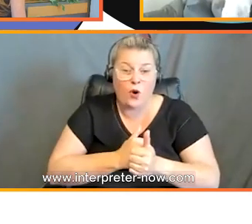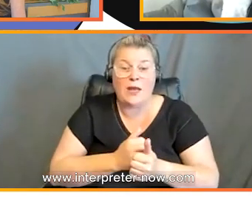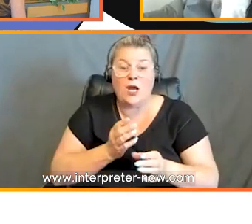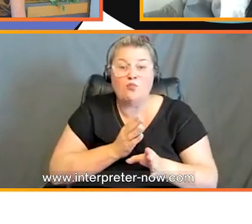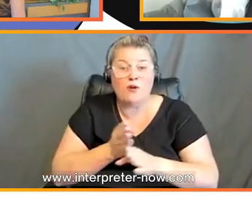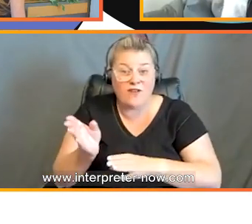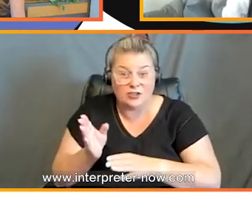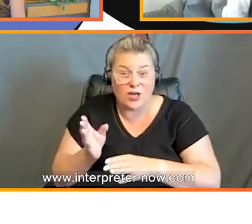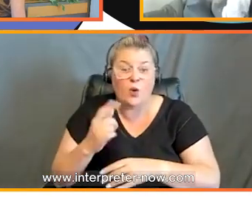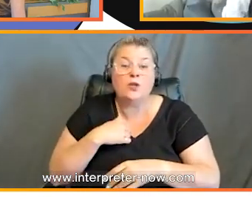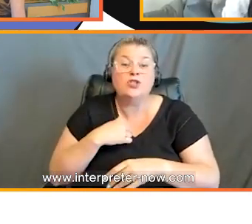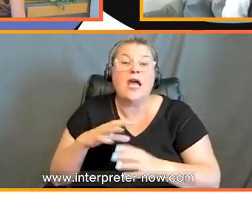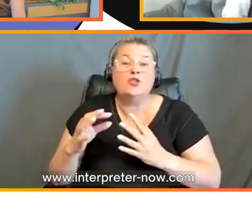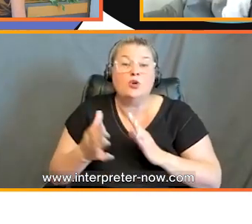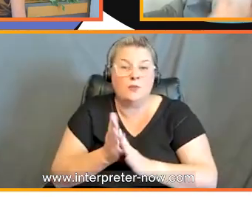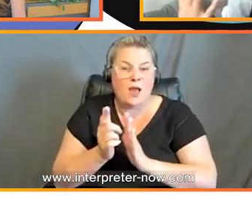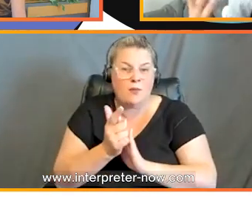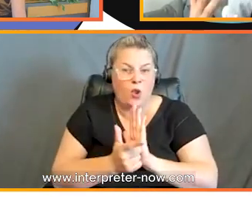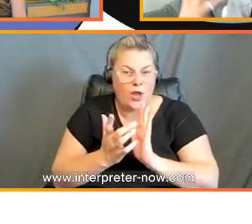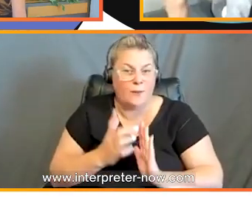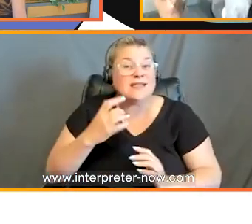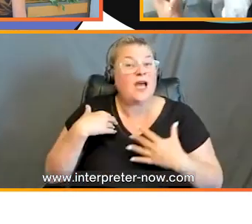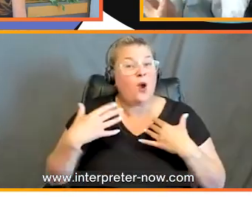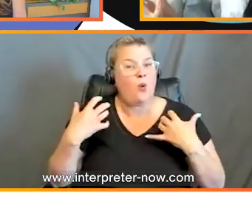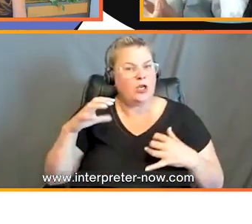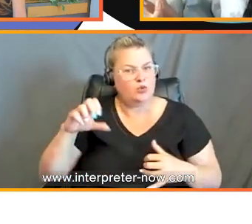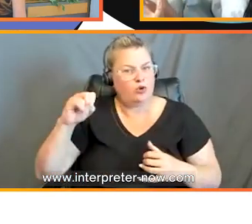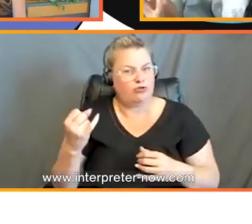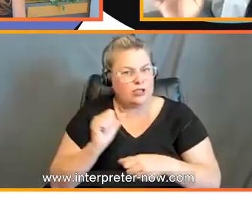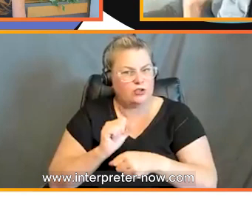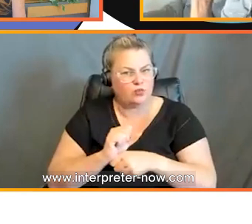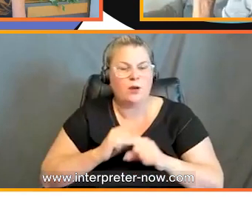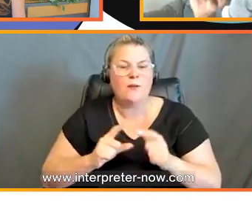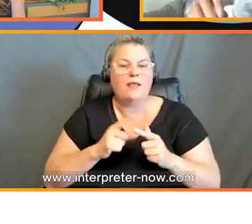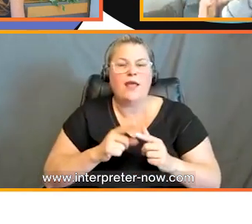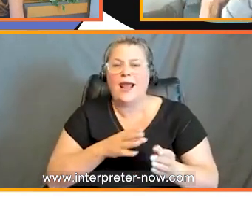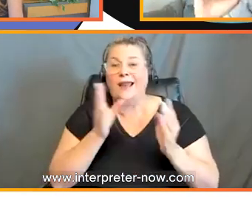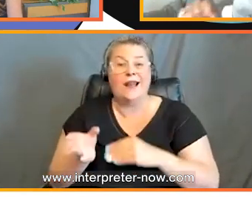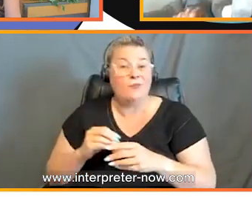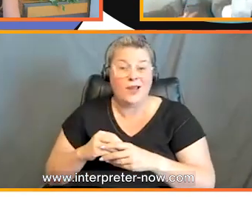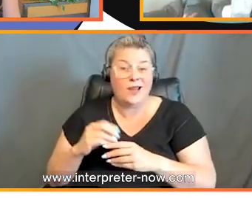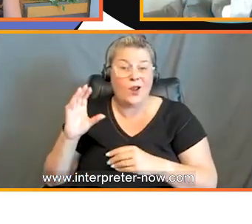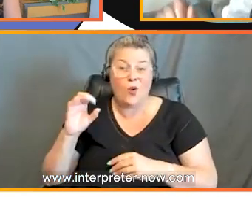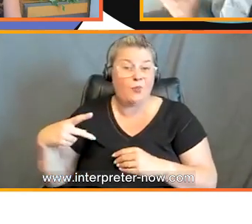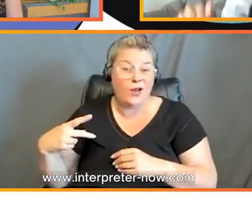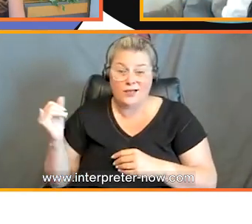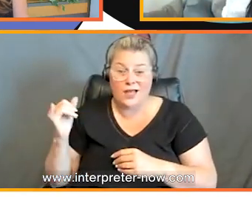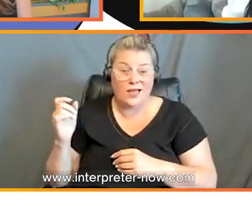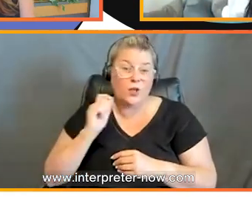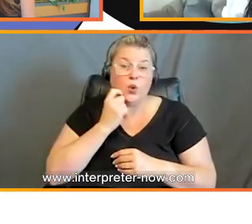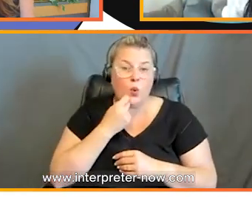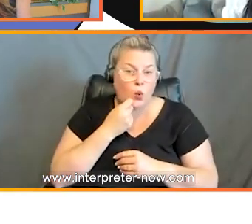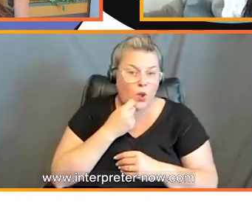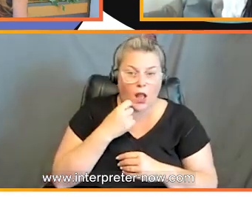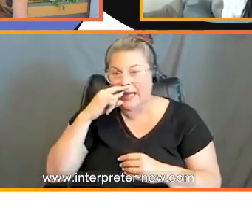I wanted to do social justice work. But then I ended up in the corporate towers, like the cool kids were, what they were doing. I was like, I want to be a cool